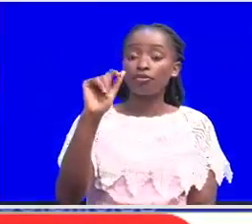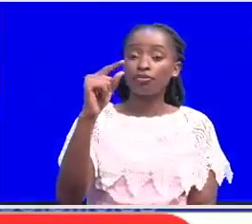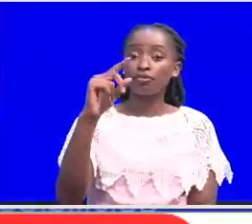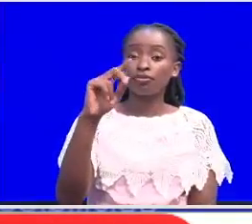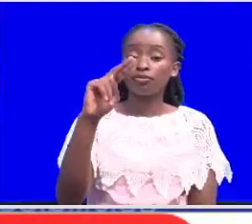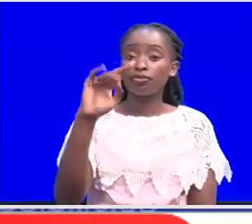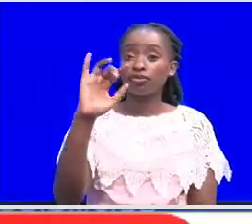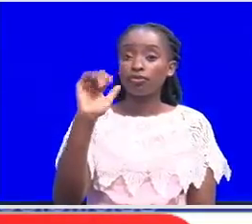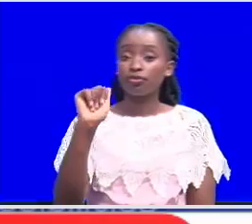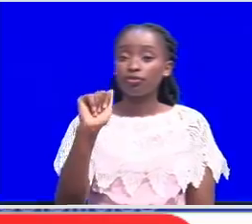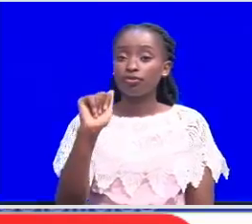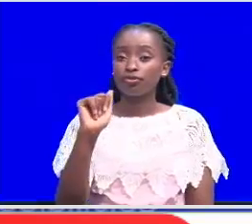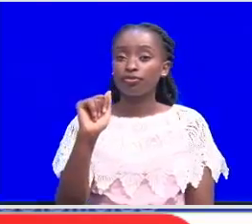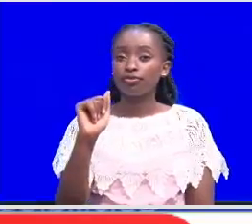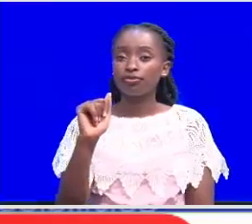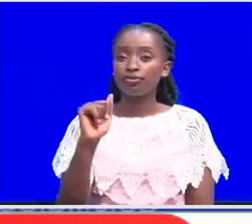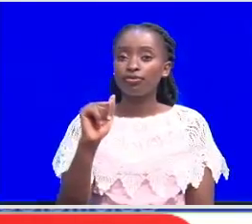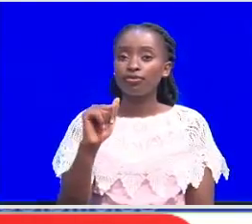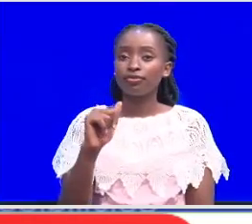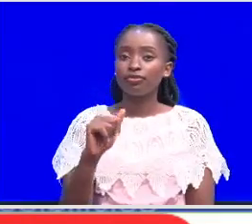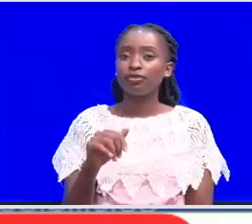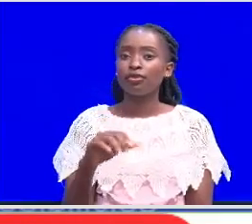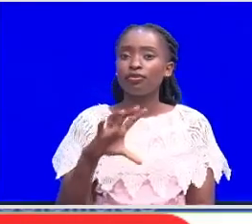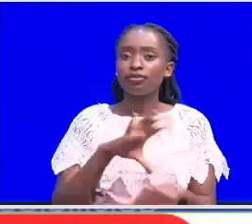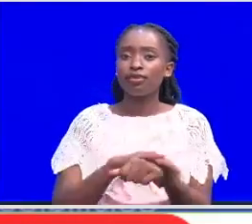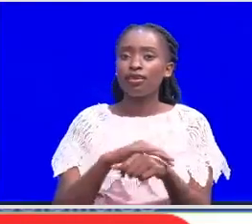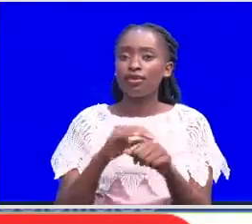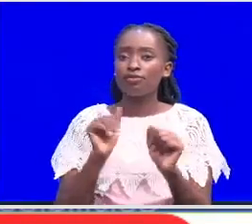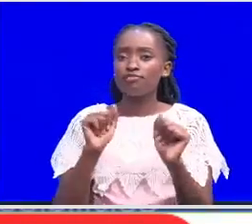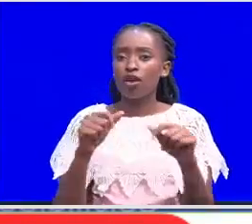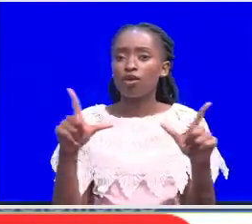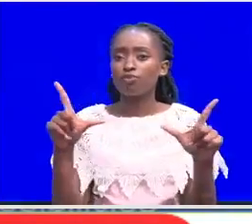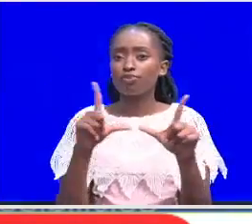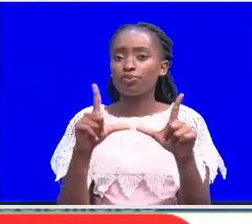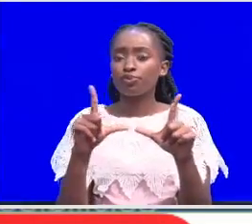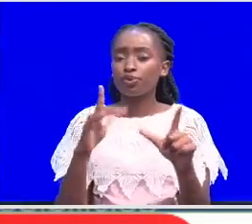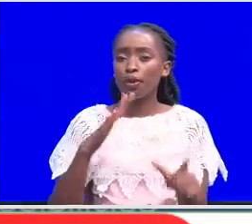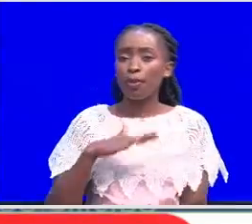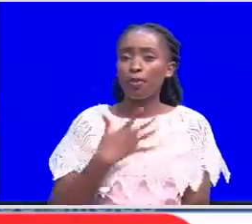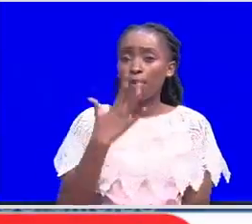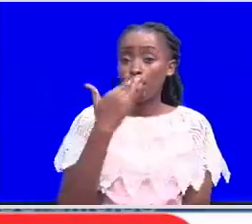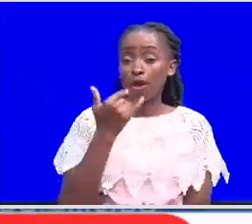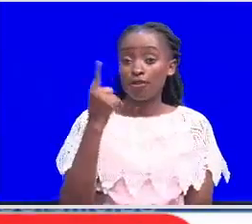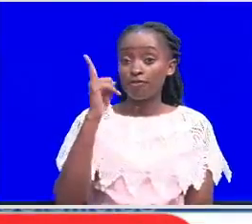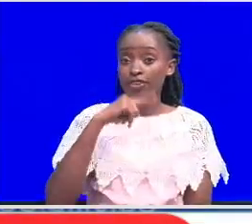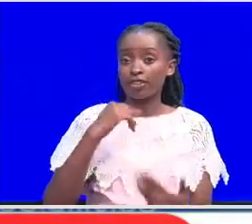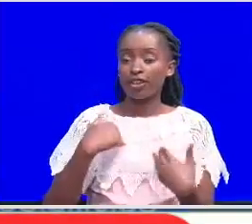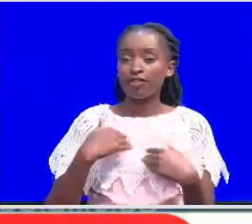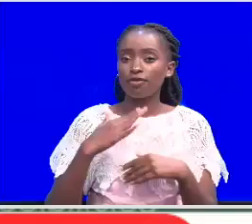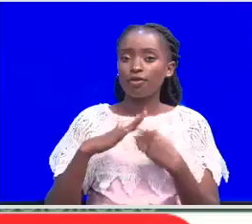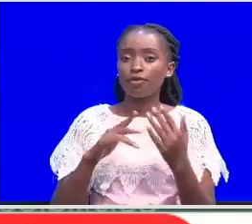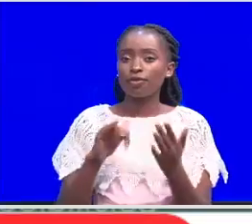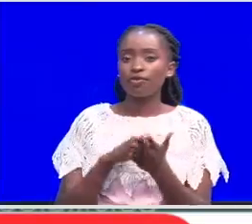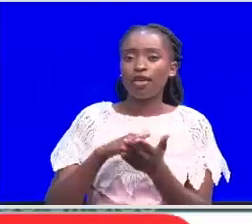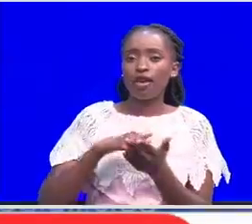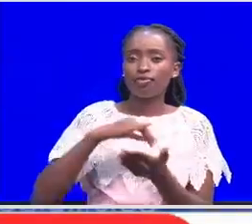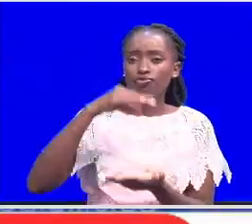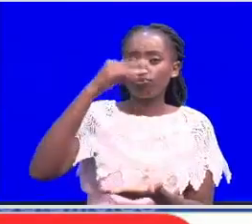Colombia. I want to see my certificate because I've completed my studies.